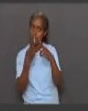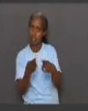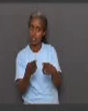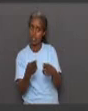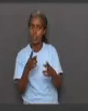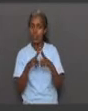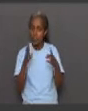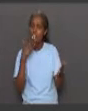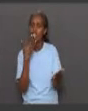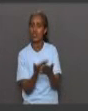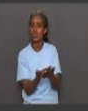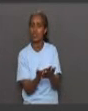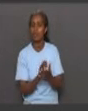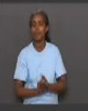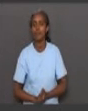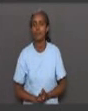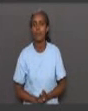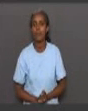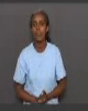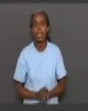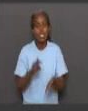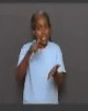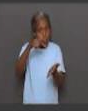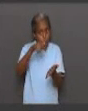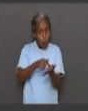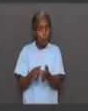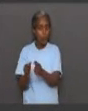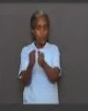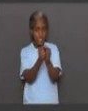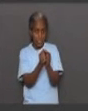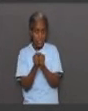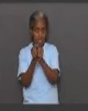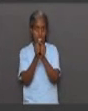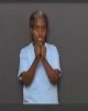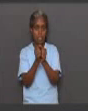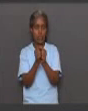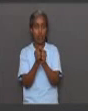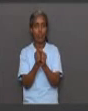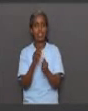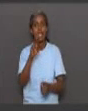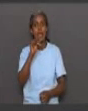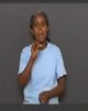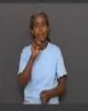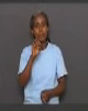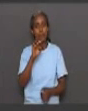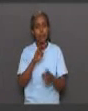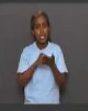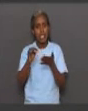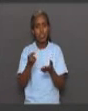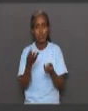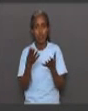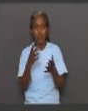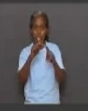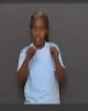these answers. Very good. The point of intersection of the medians of